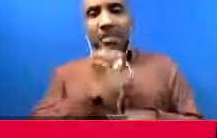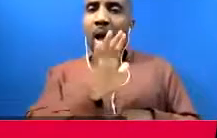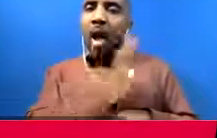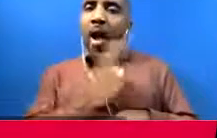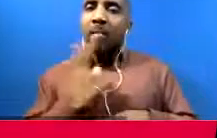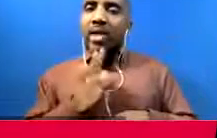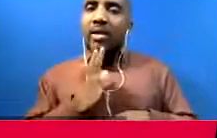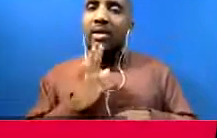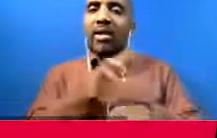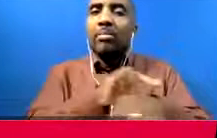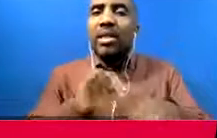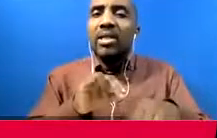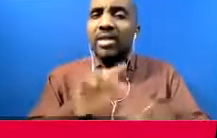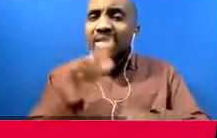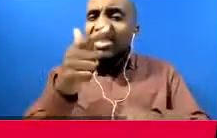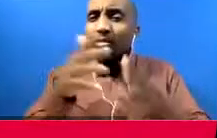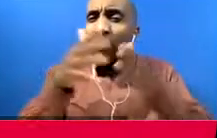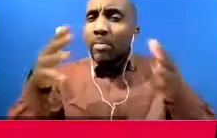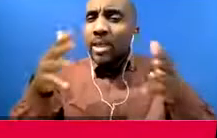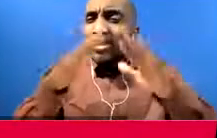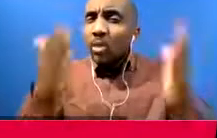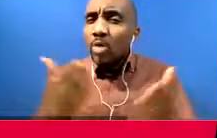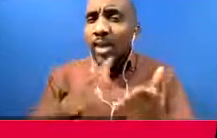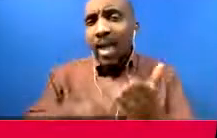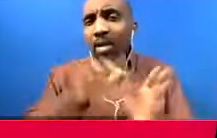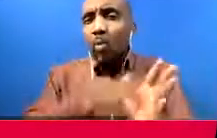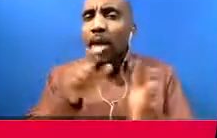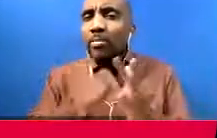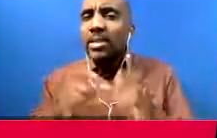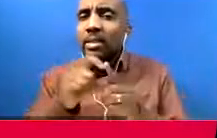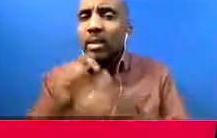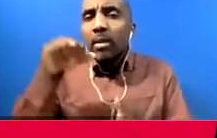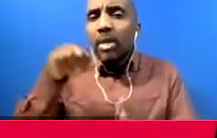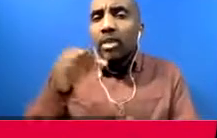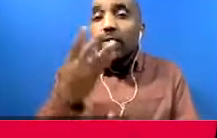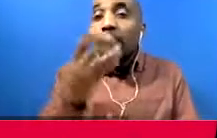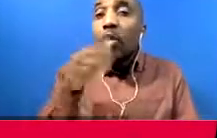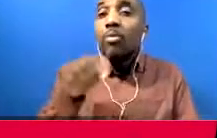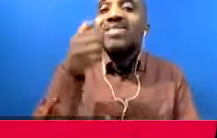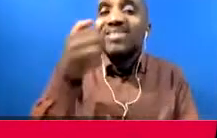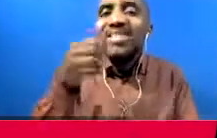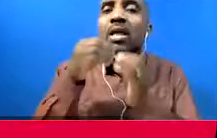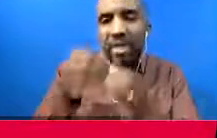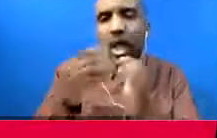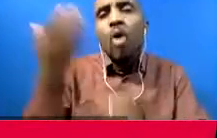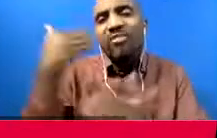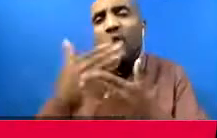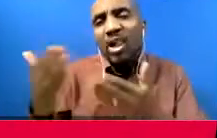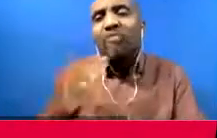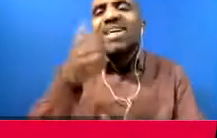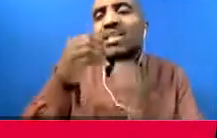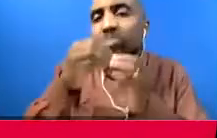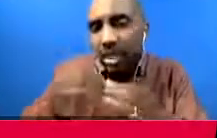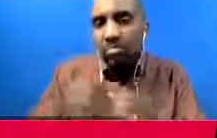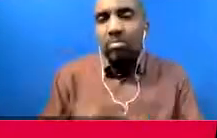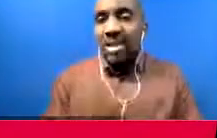in the world. And this was in 2011 when the NYPD's budget was $4.6 billion. So, and they also have their own Navy, they